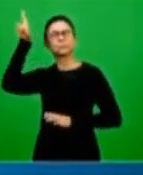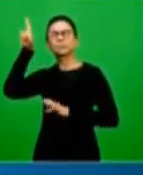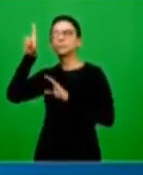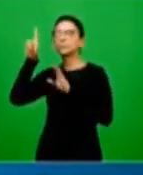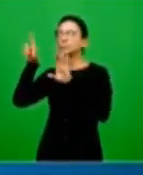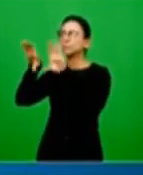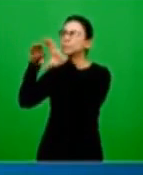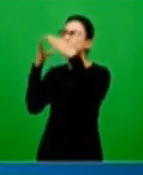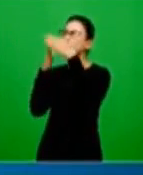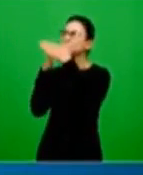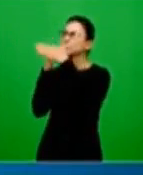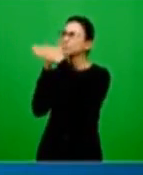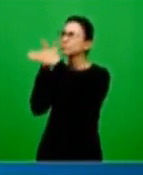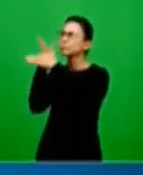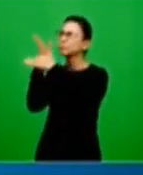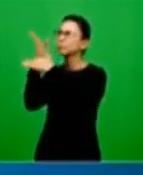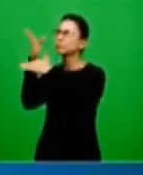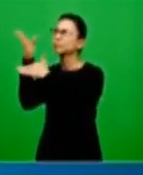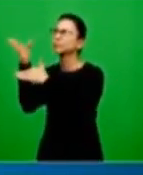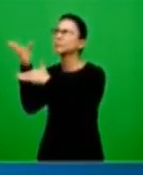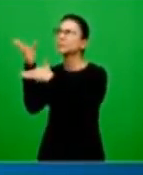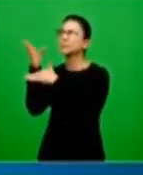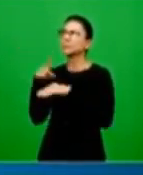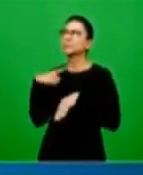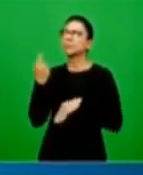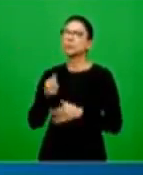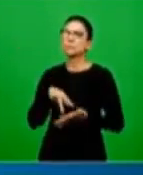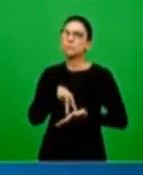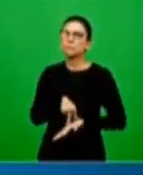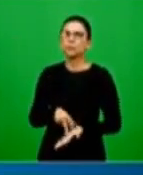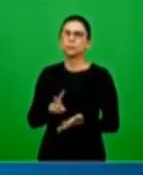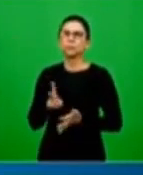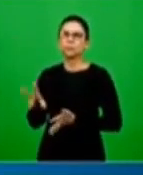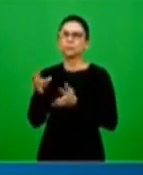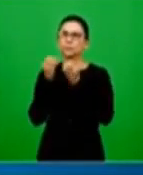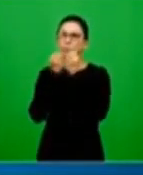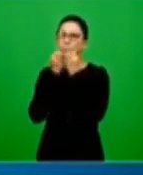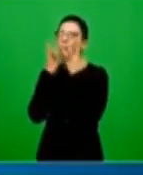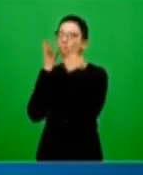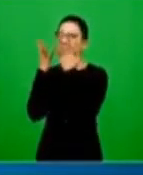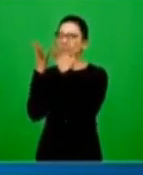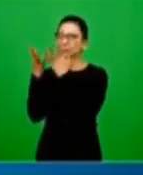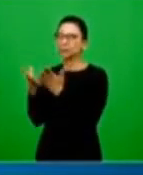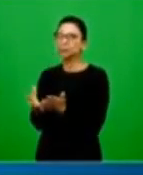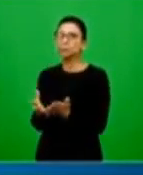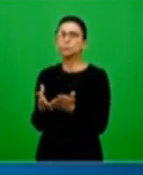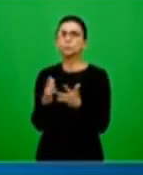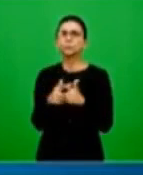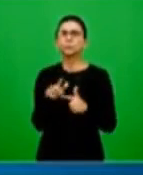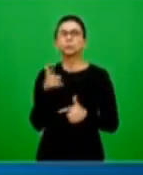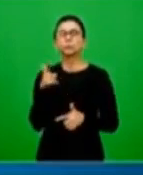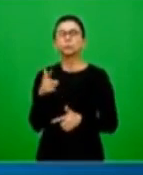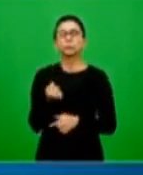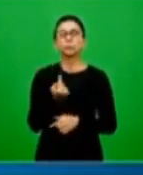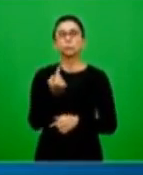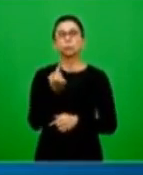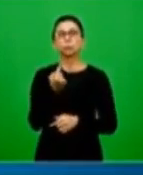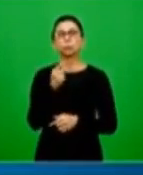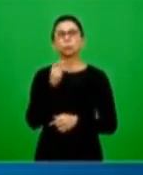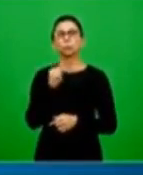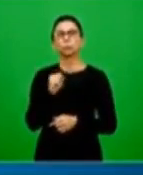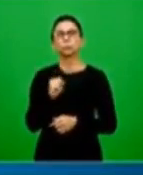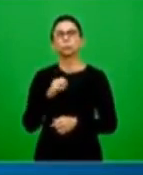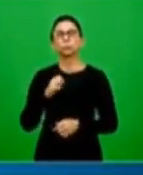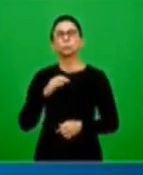God, let us hold firmly to the faith we profess. For we do not have a high